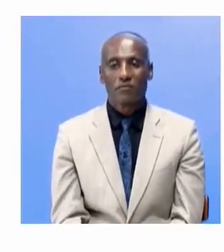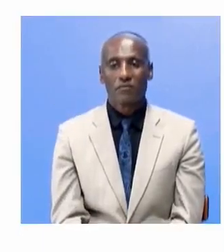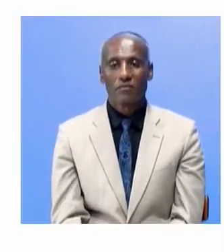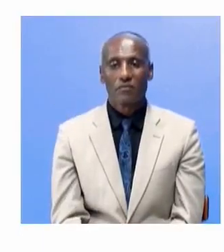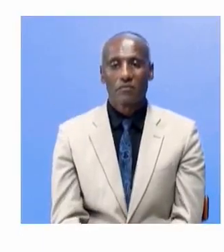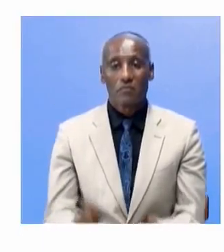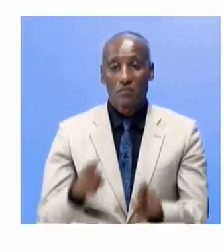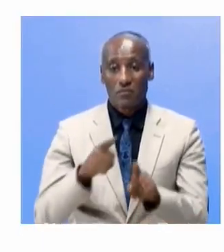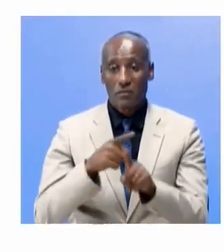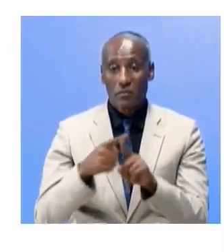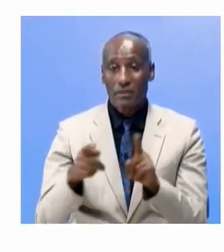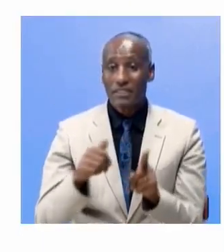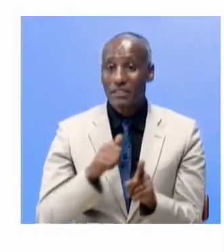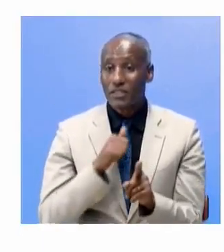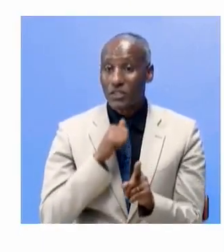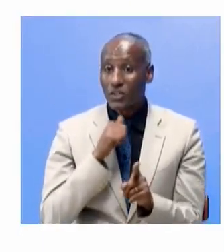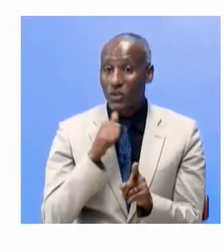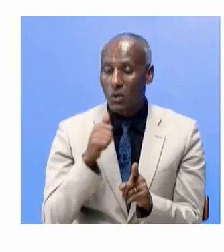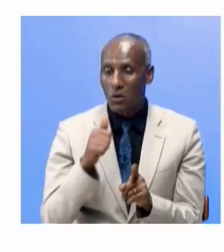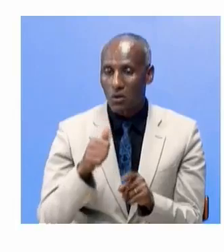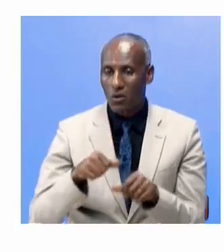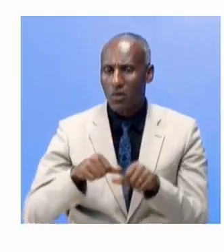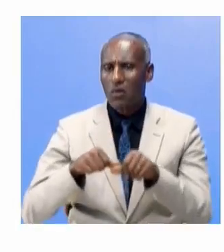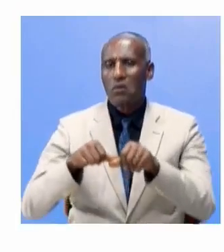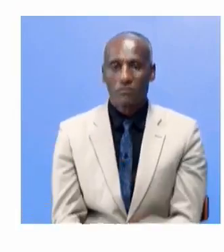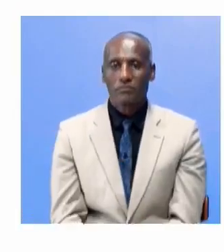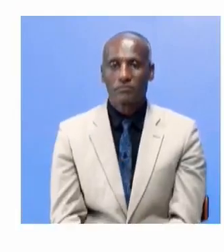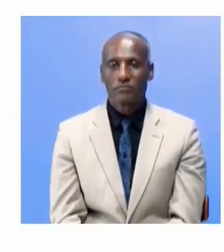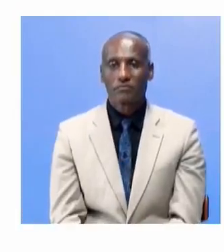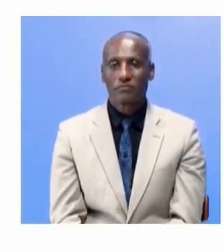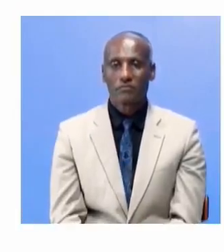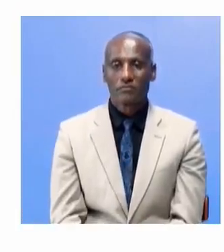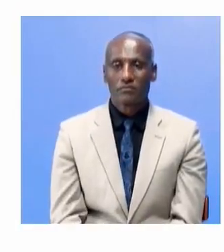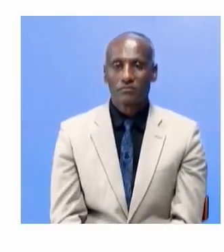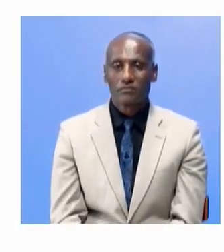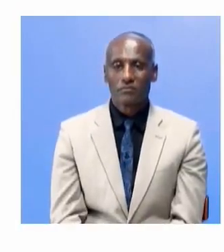but no longer